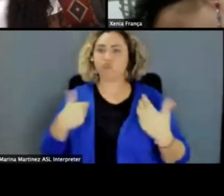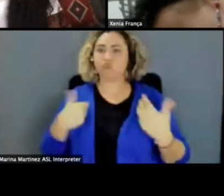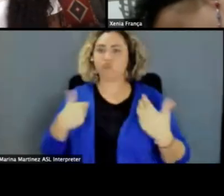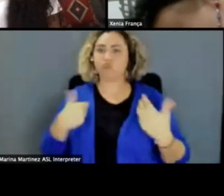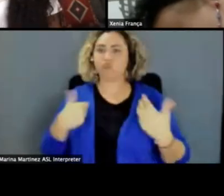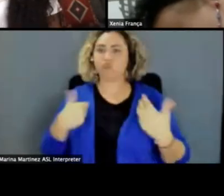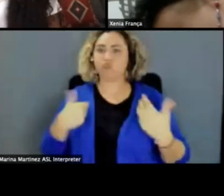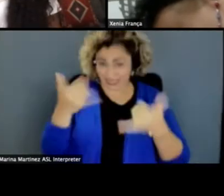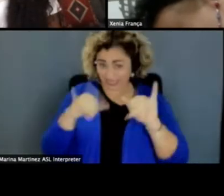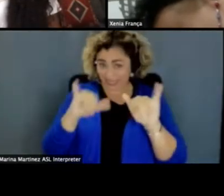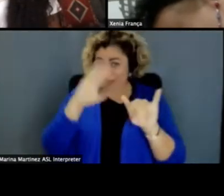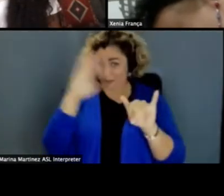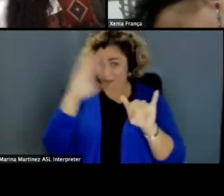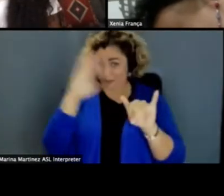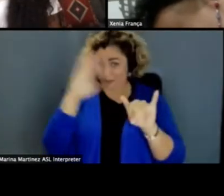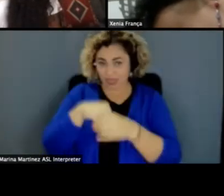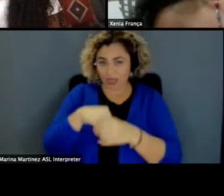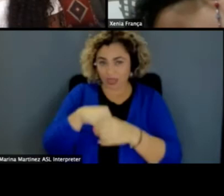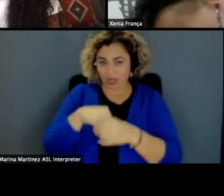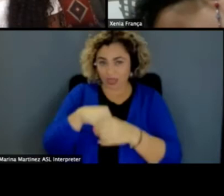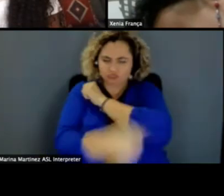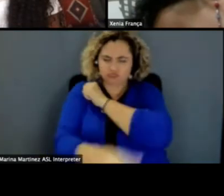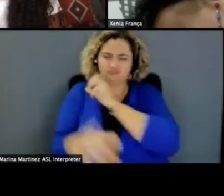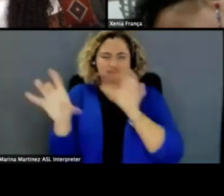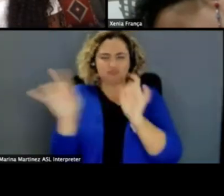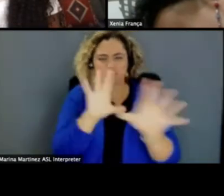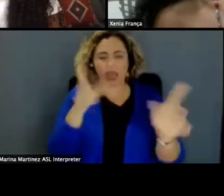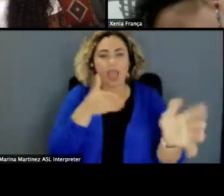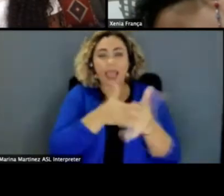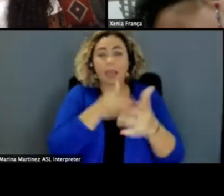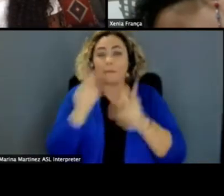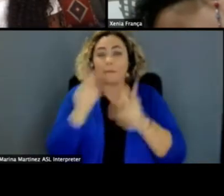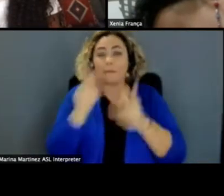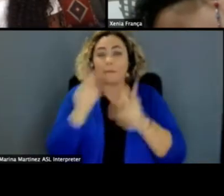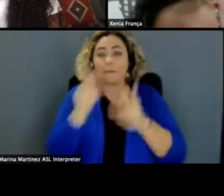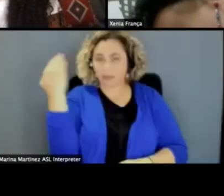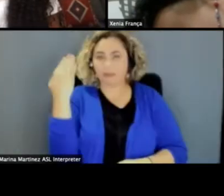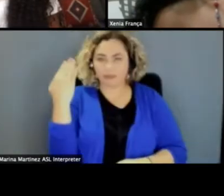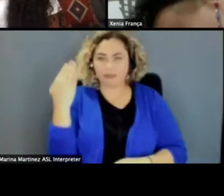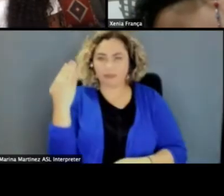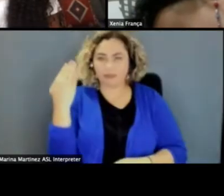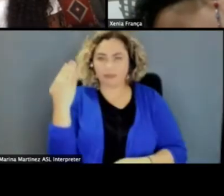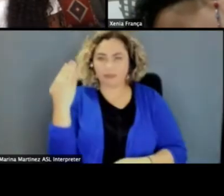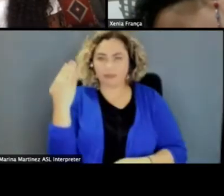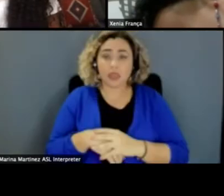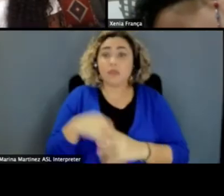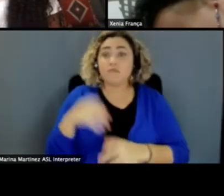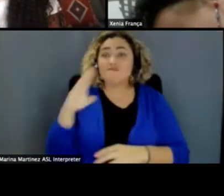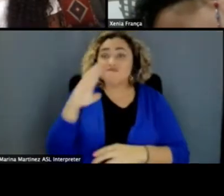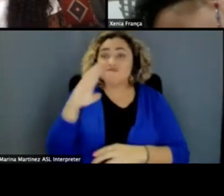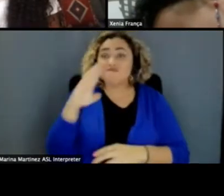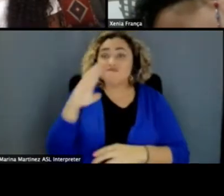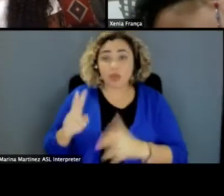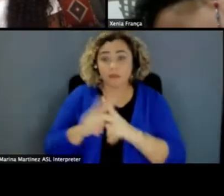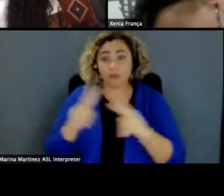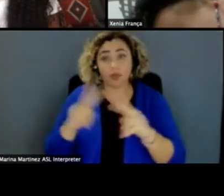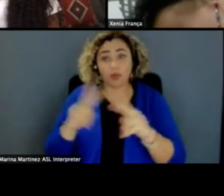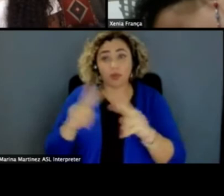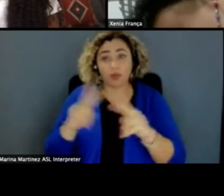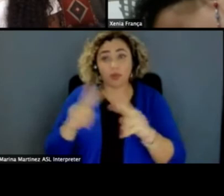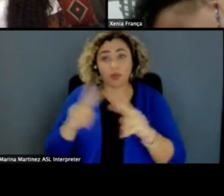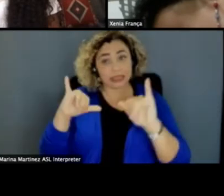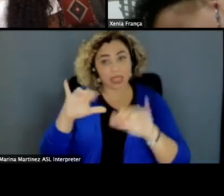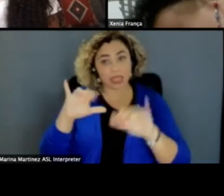Brazil poverty and violence against the Black peoples. And Brazil, in fact, is very much still a